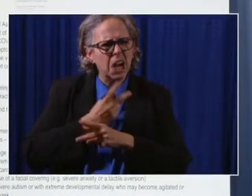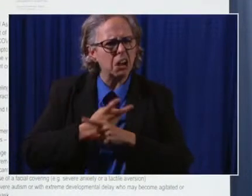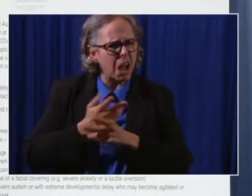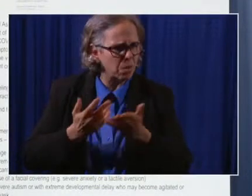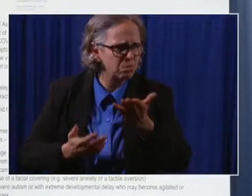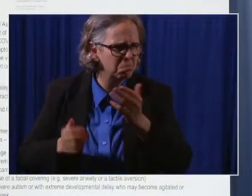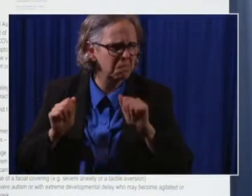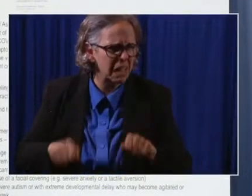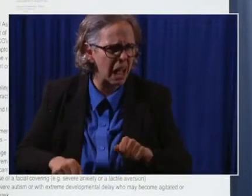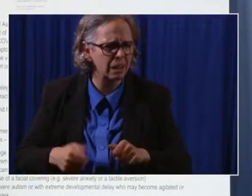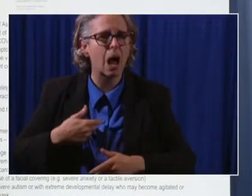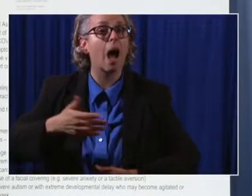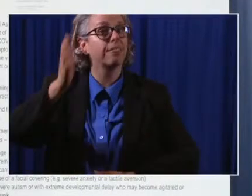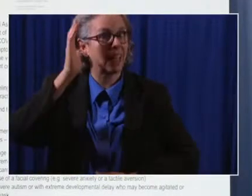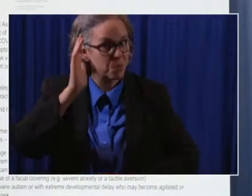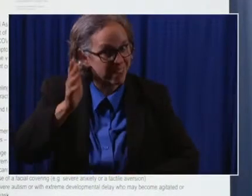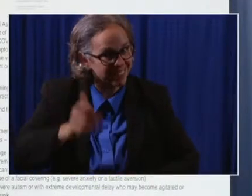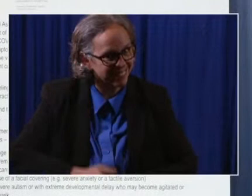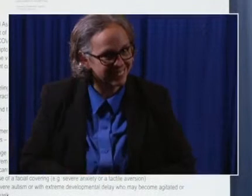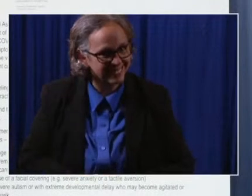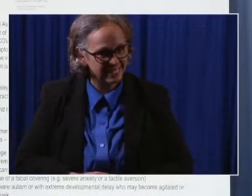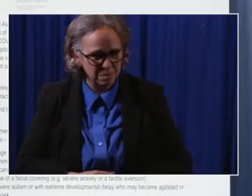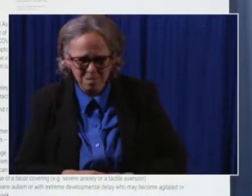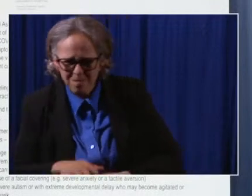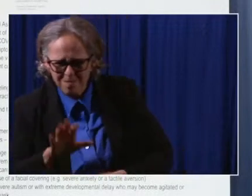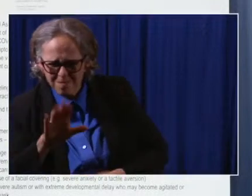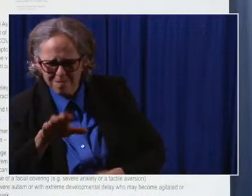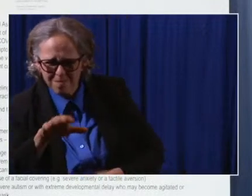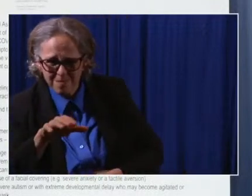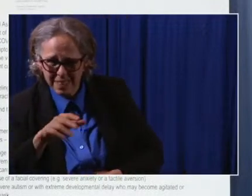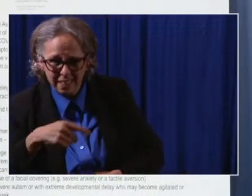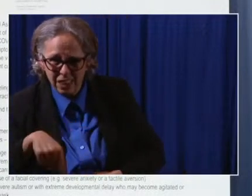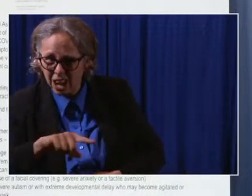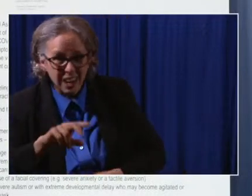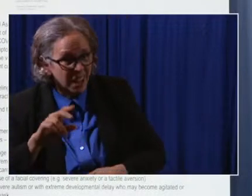they will. By not wearing masks.